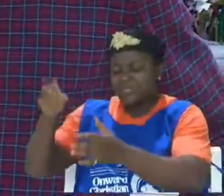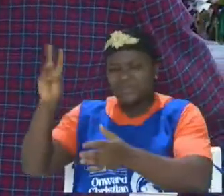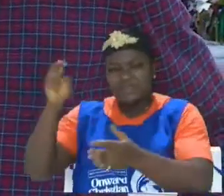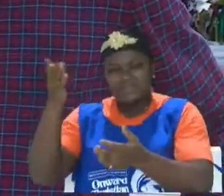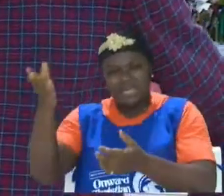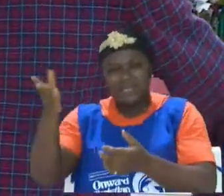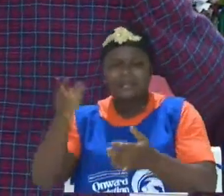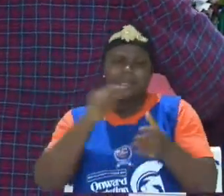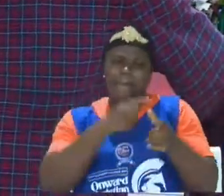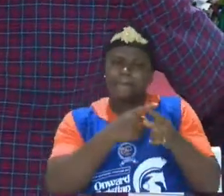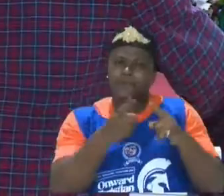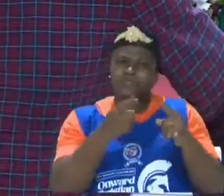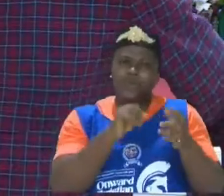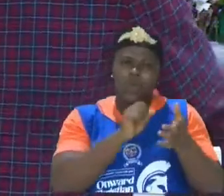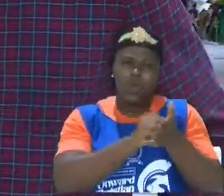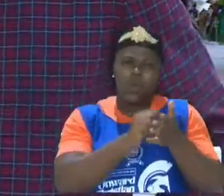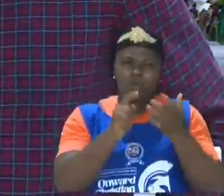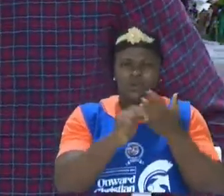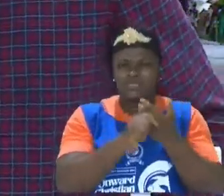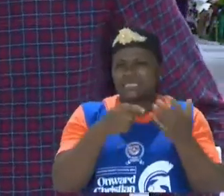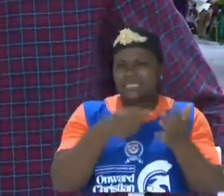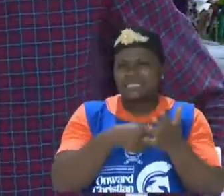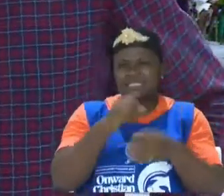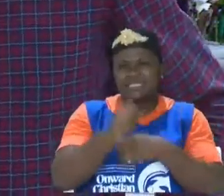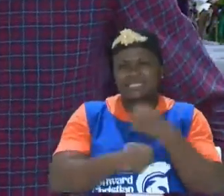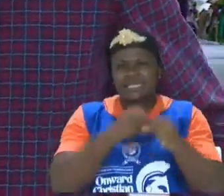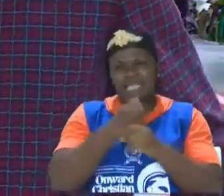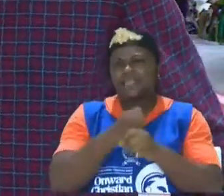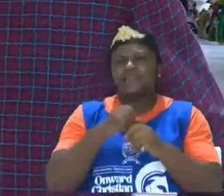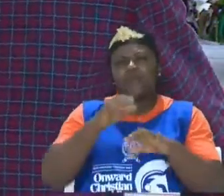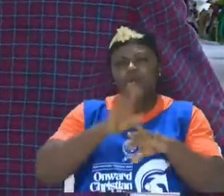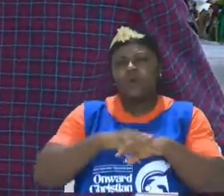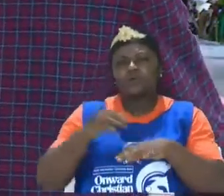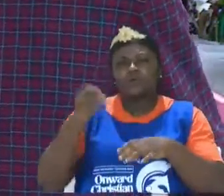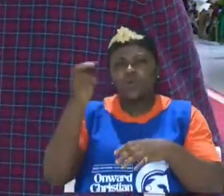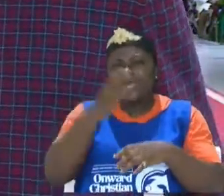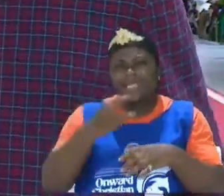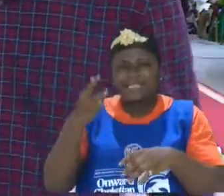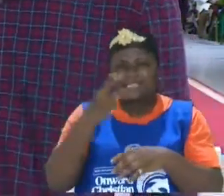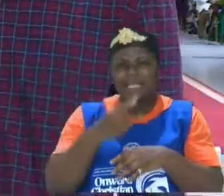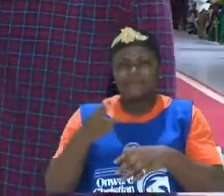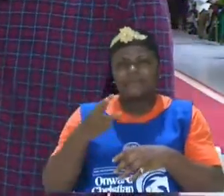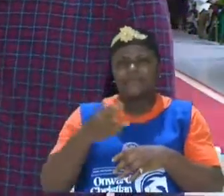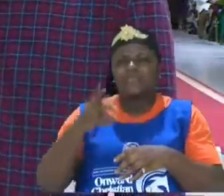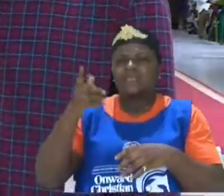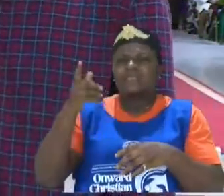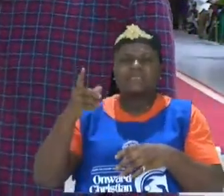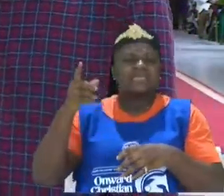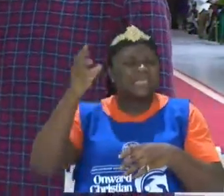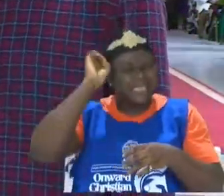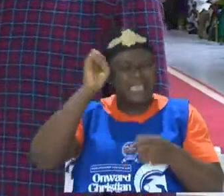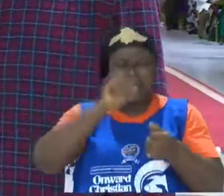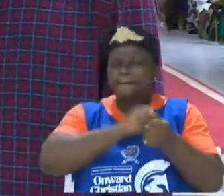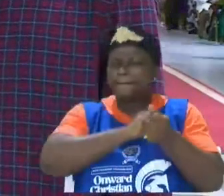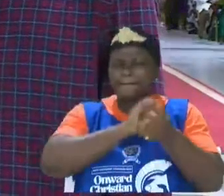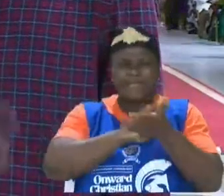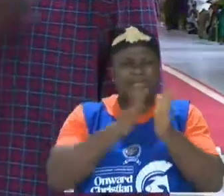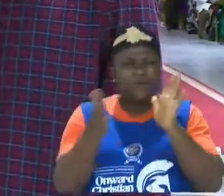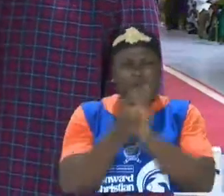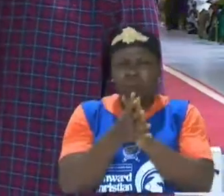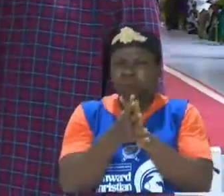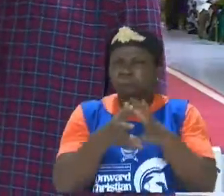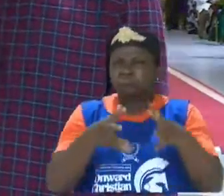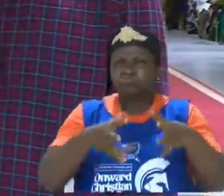August this year, during convention, on Wednesday, he just became violent. Since that